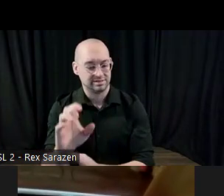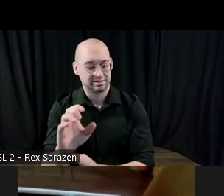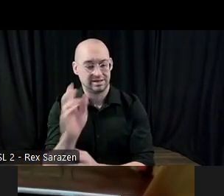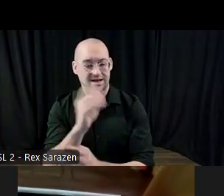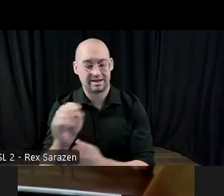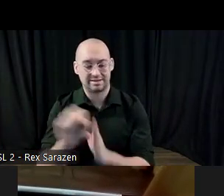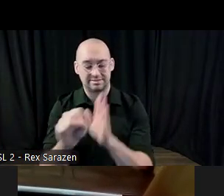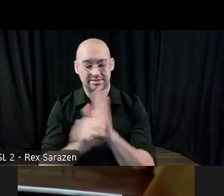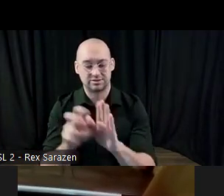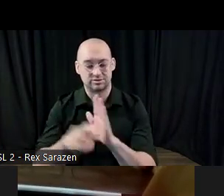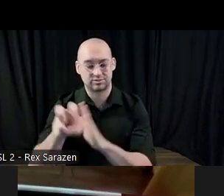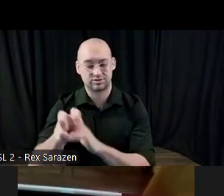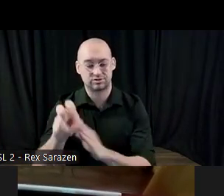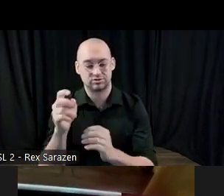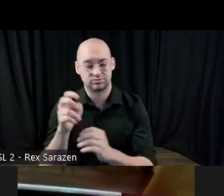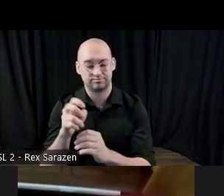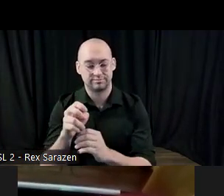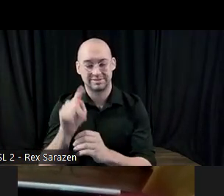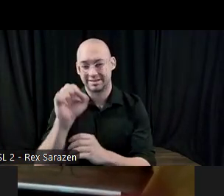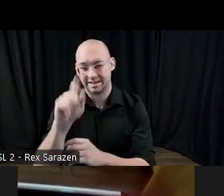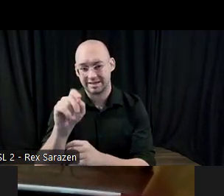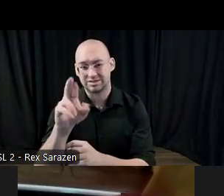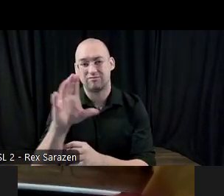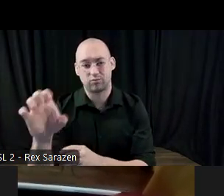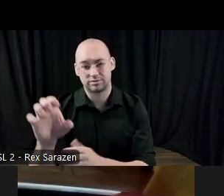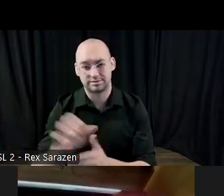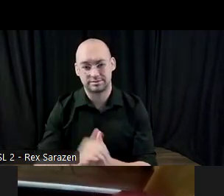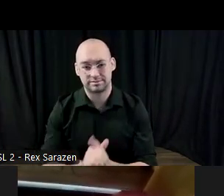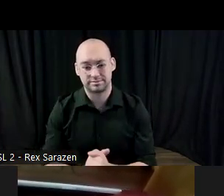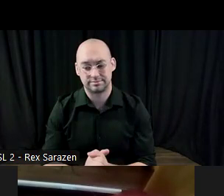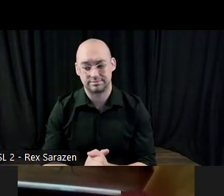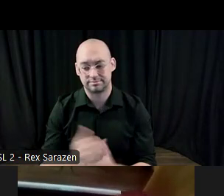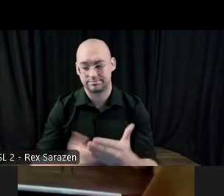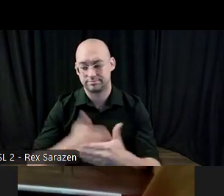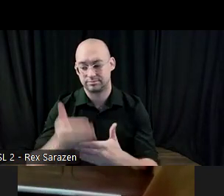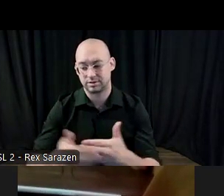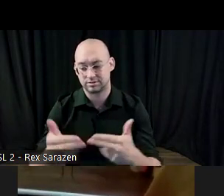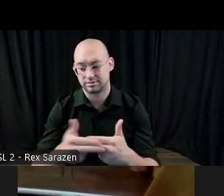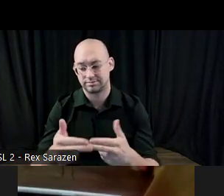Transit Transportation Task Force. Next slide.